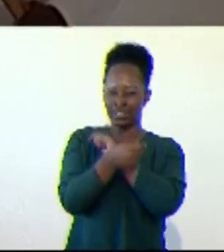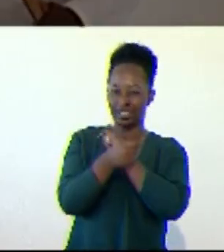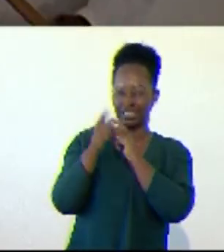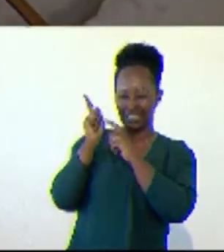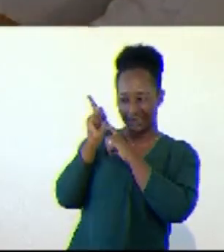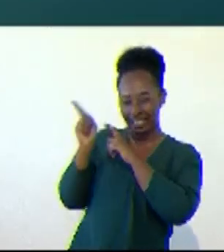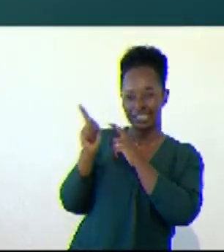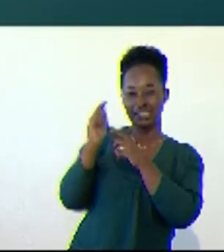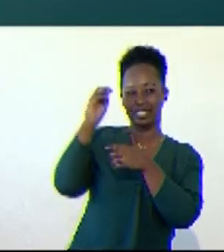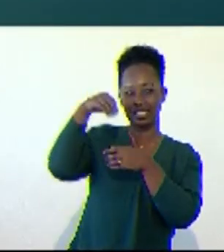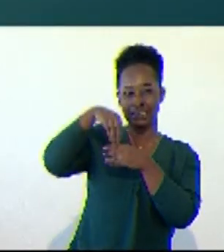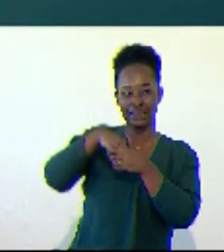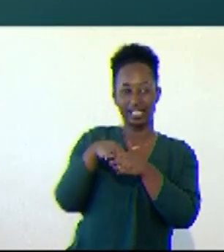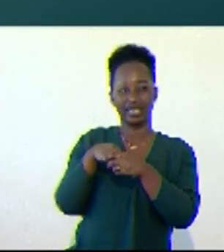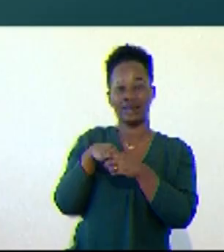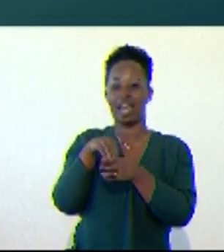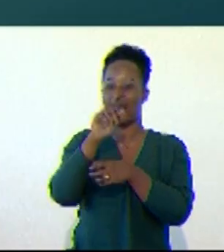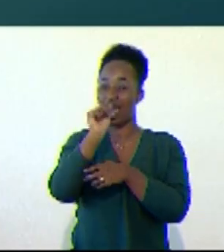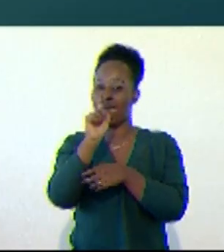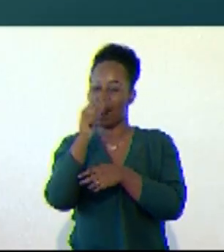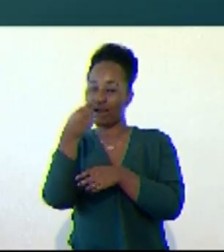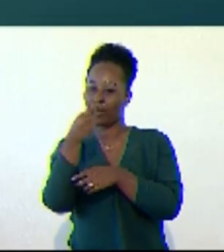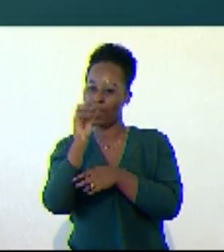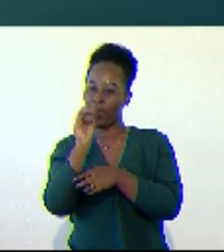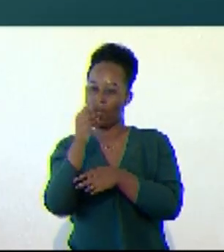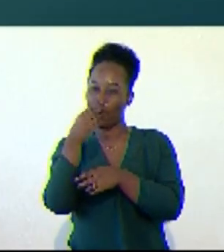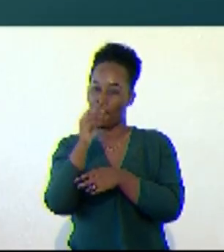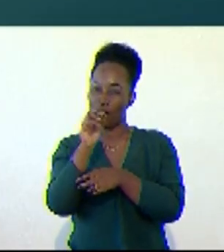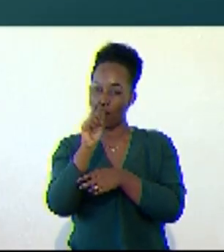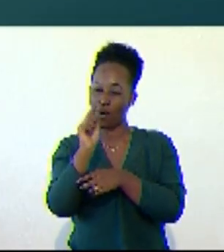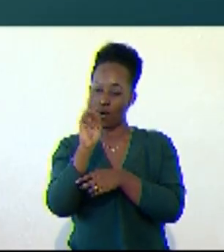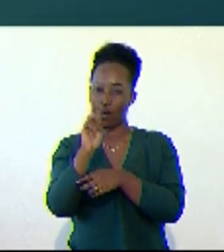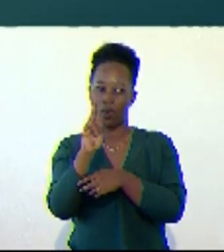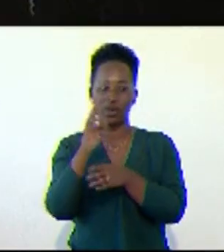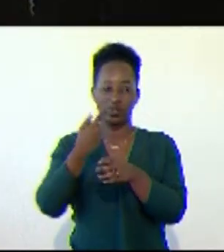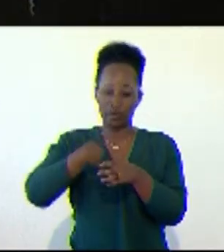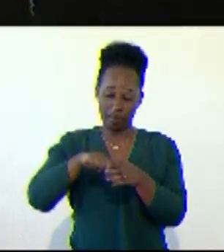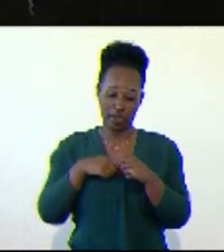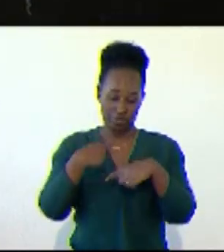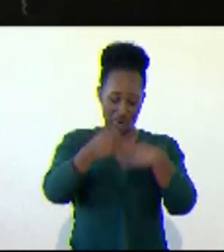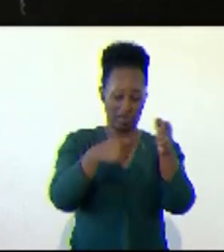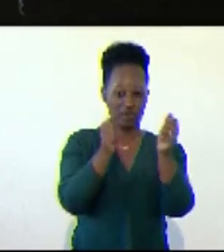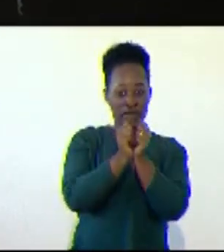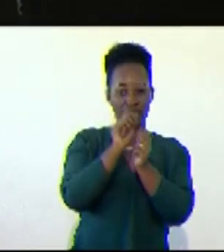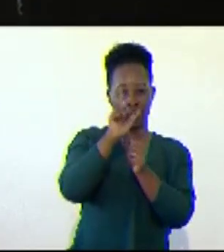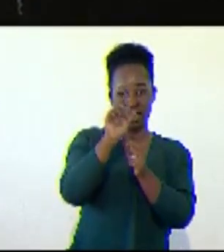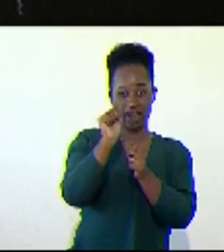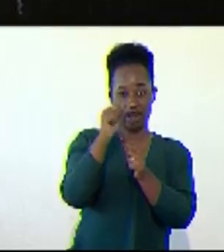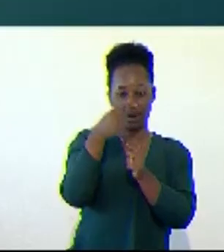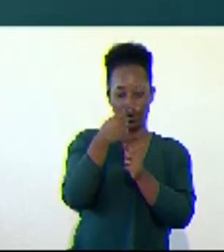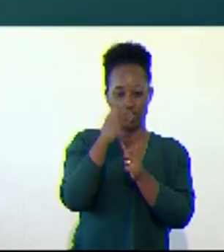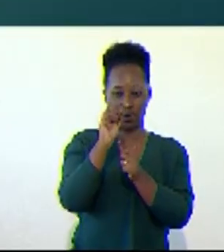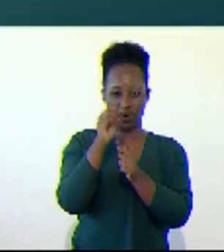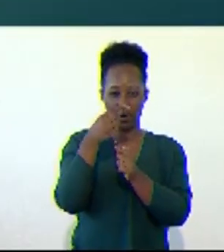halogenoalkane into an alcohol so that we can go on with the alcohol produced and prepare this